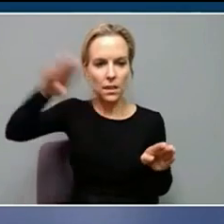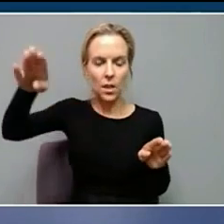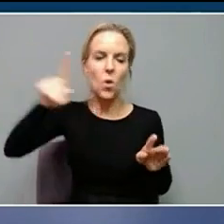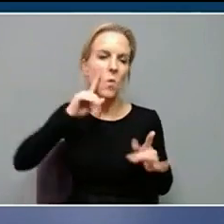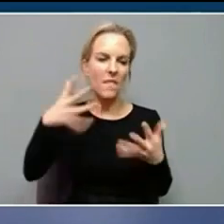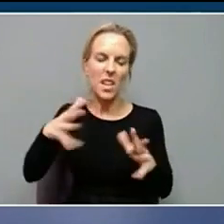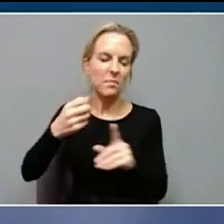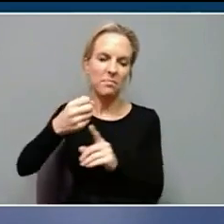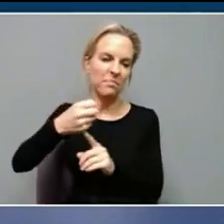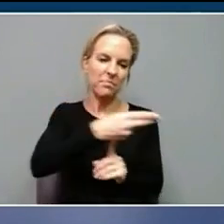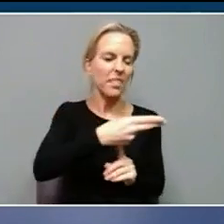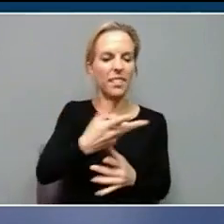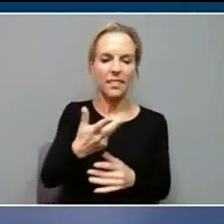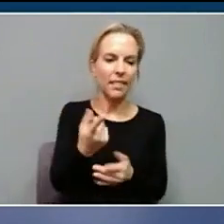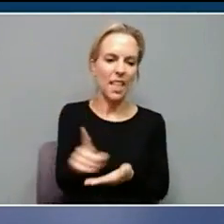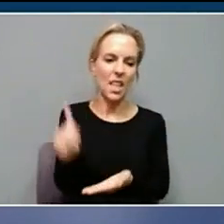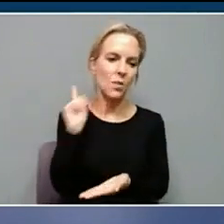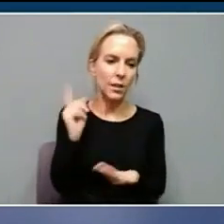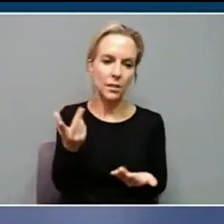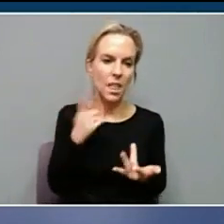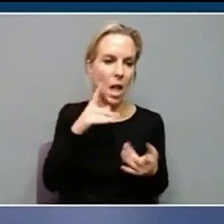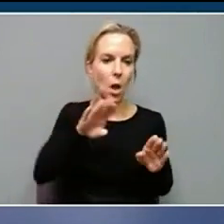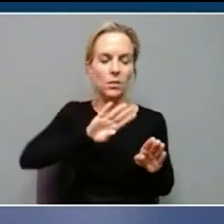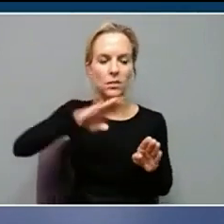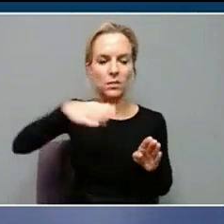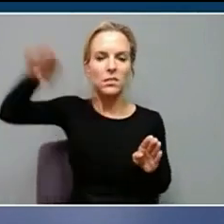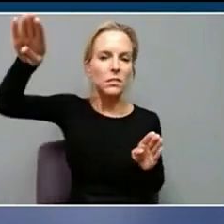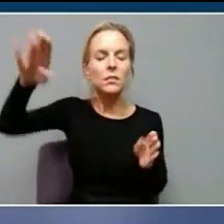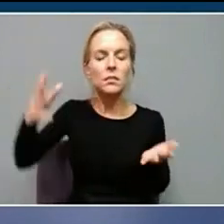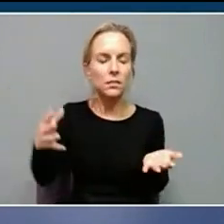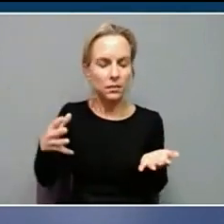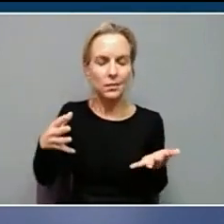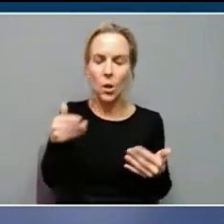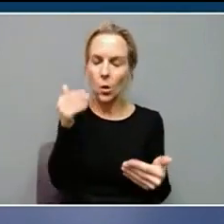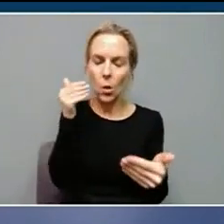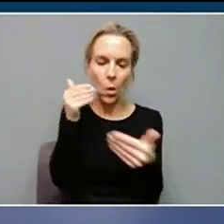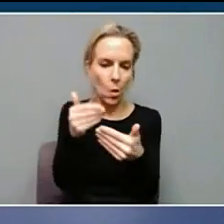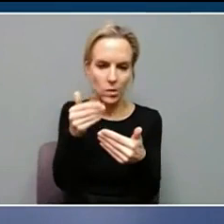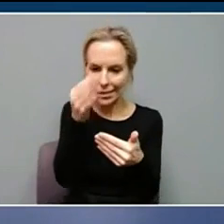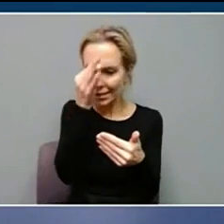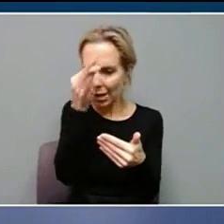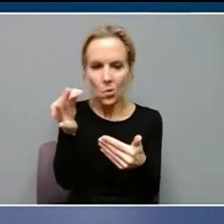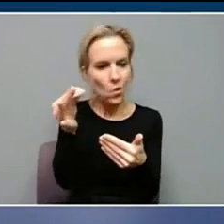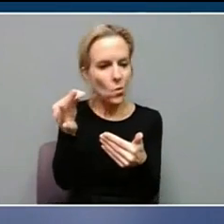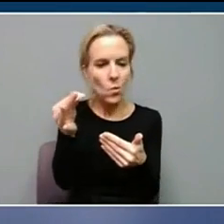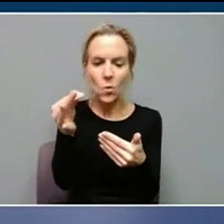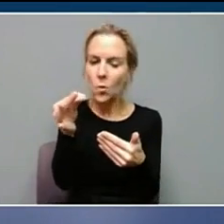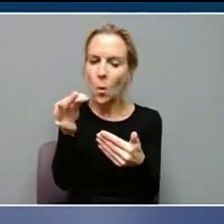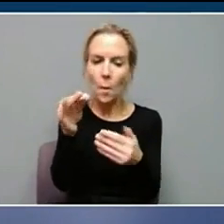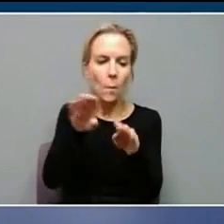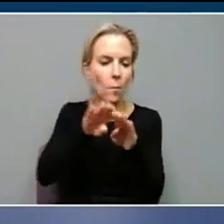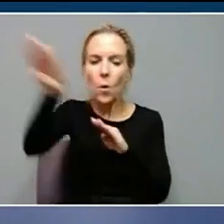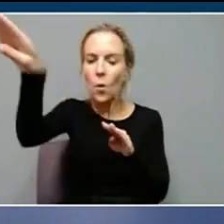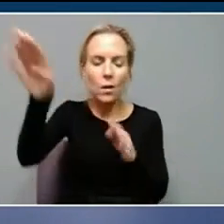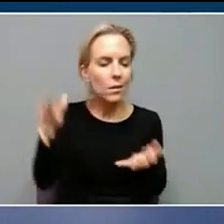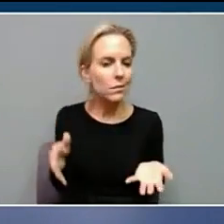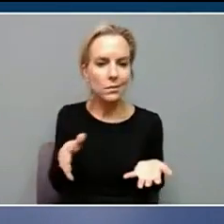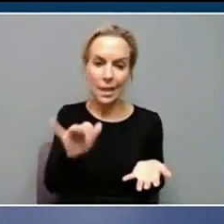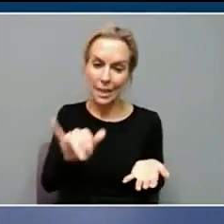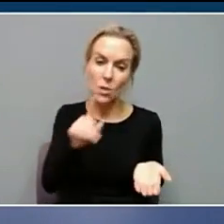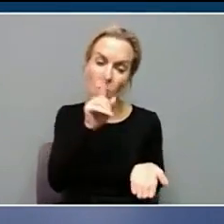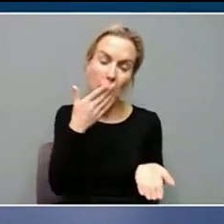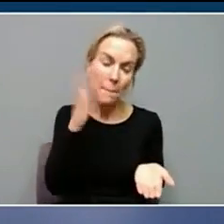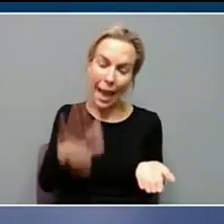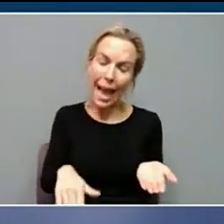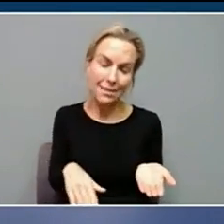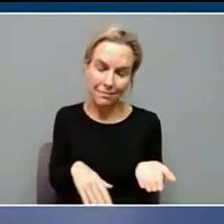is a precipitous rise. We are getting very close to exponential growth. That's really bad.